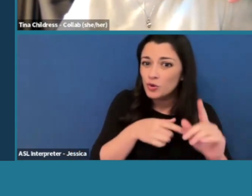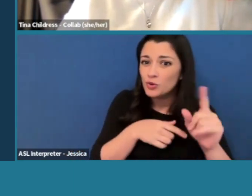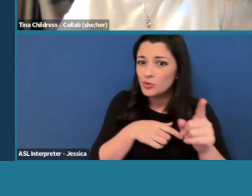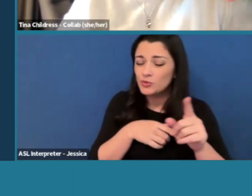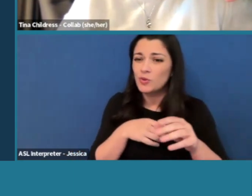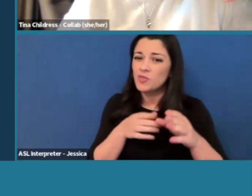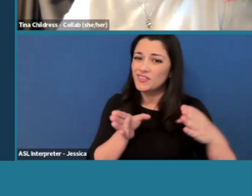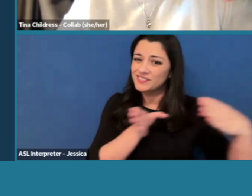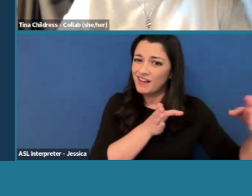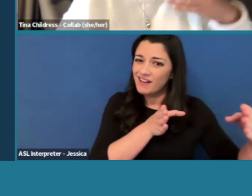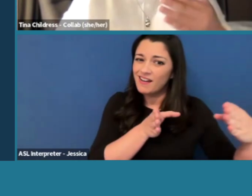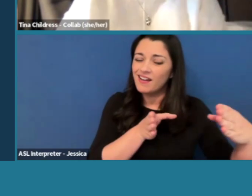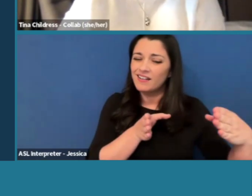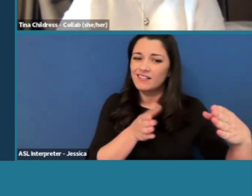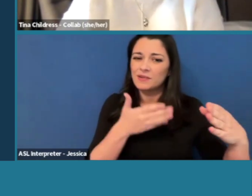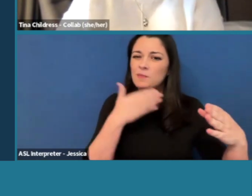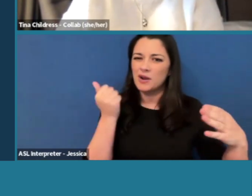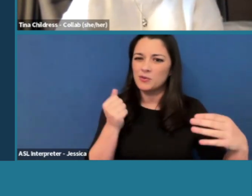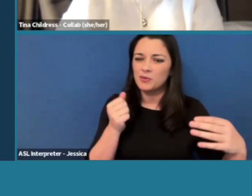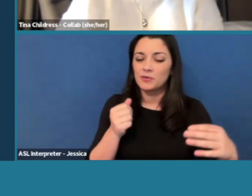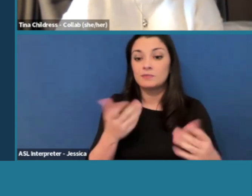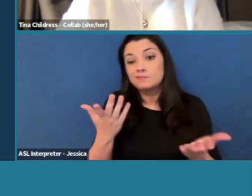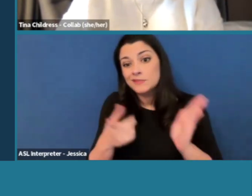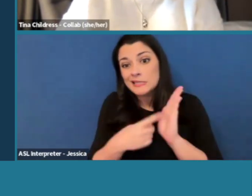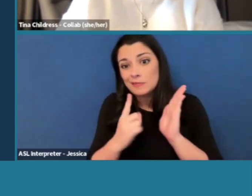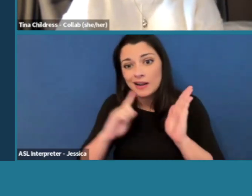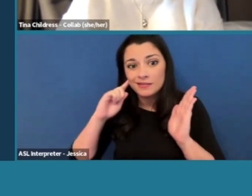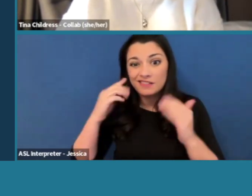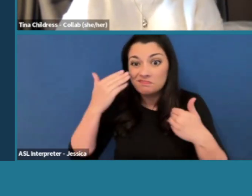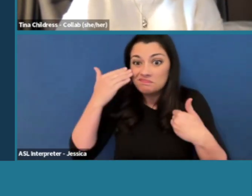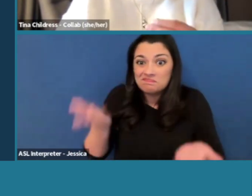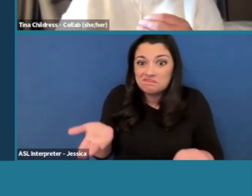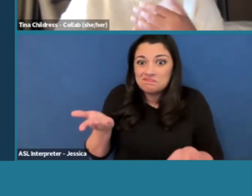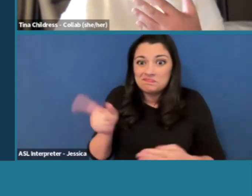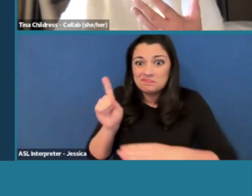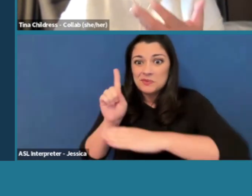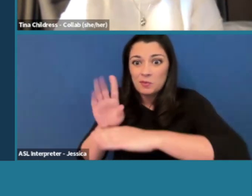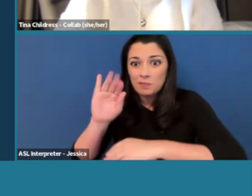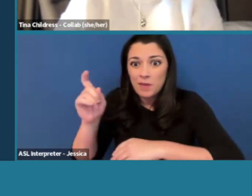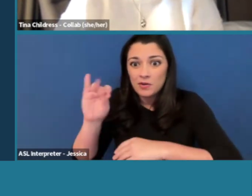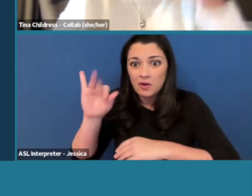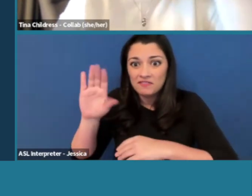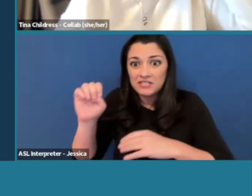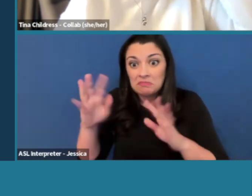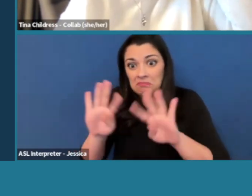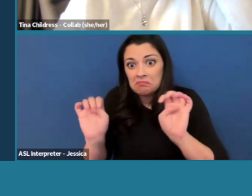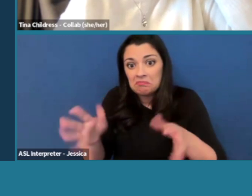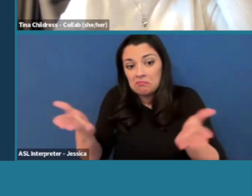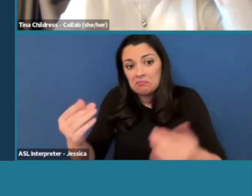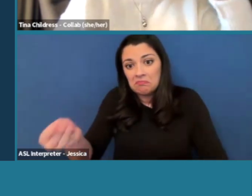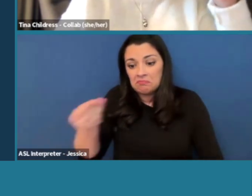where the interpreter is located. But it's also important for the box office to know this. At many shows that